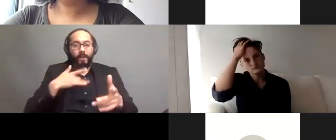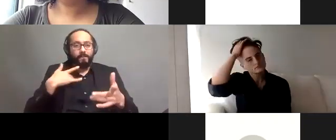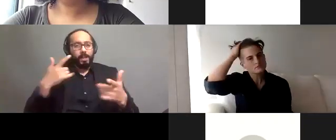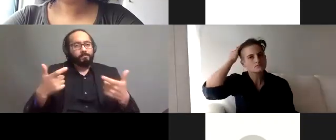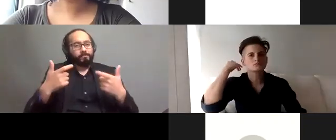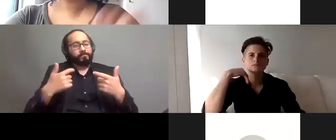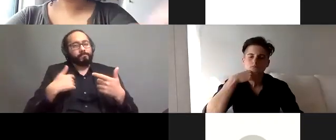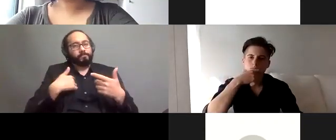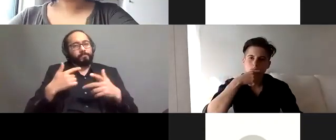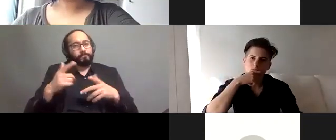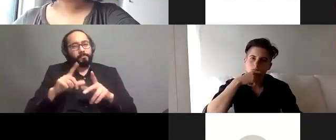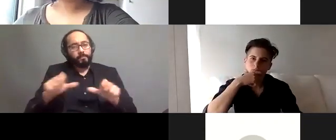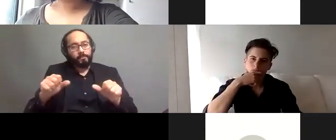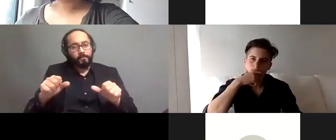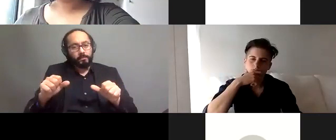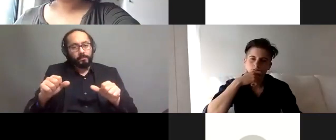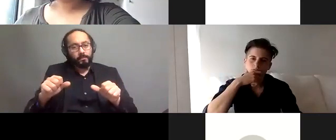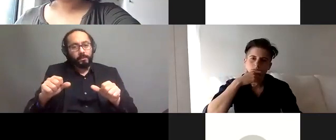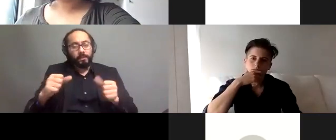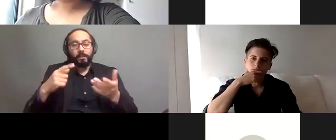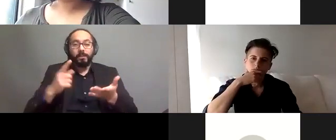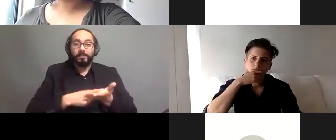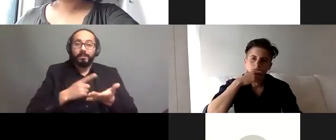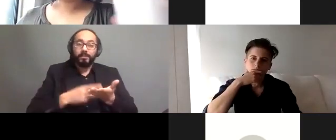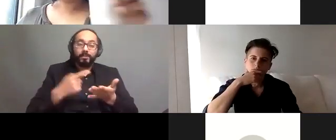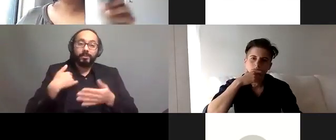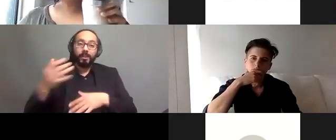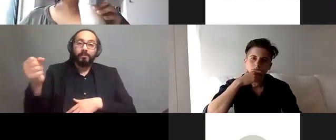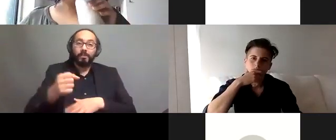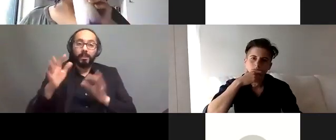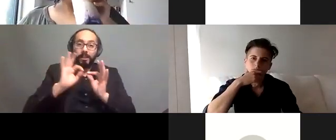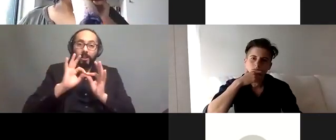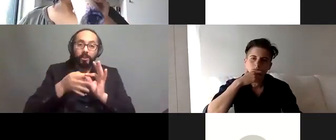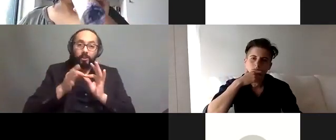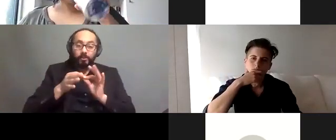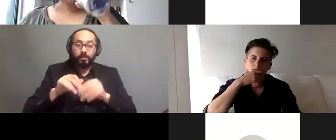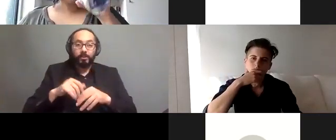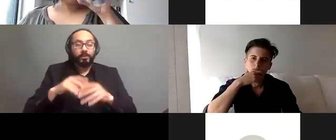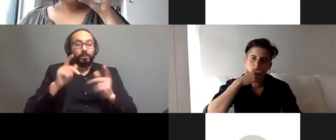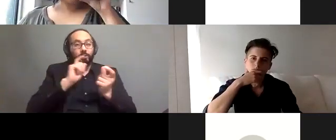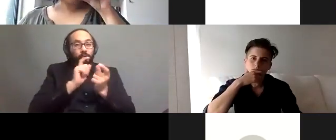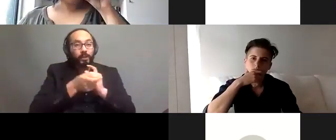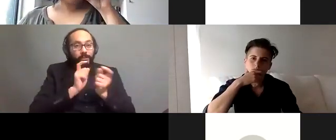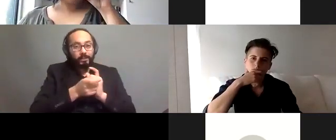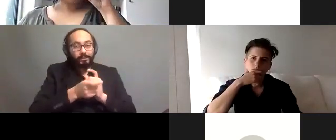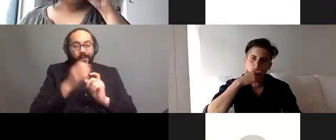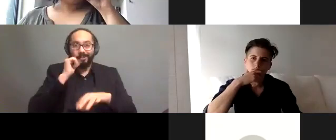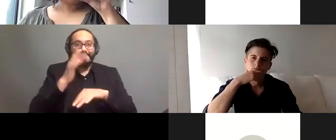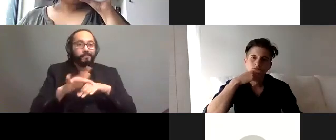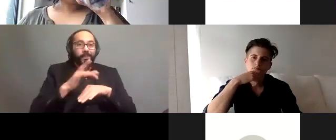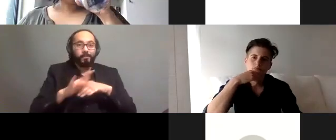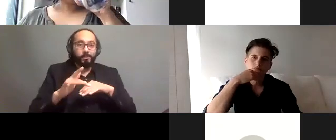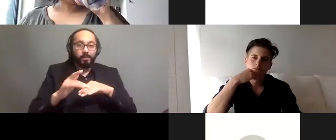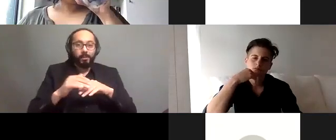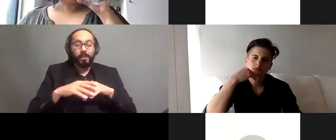like on-site translators and interpreters are not available, visible in any kind of